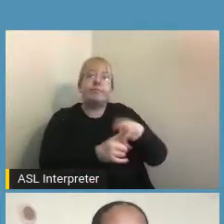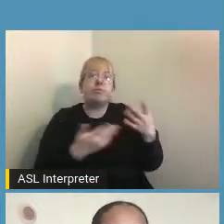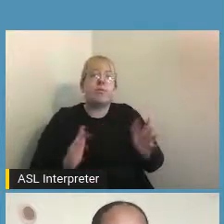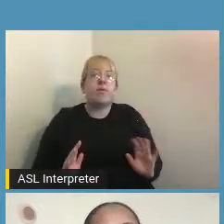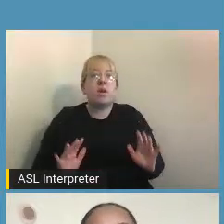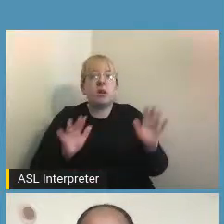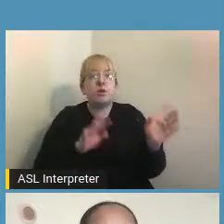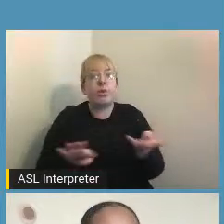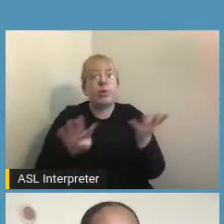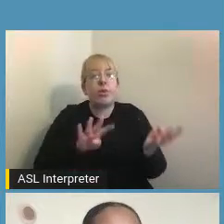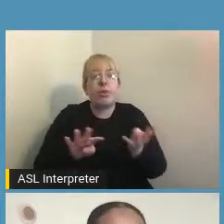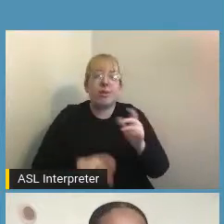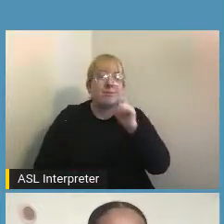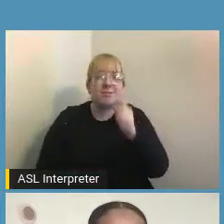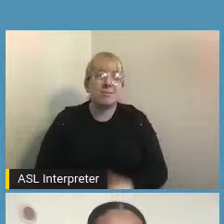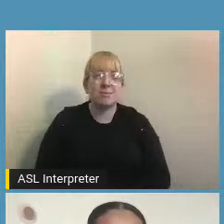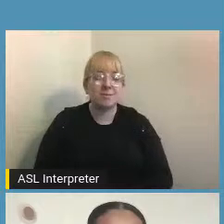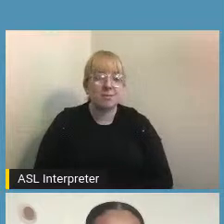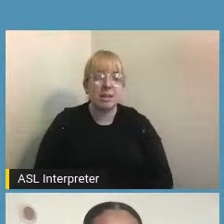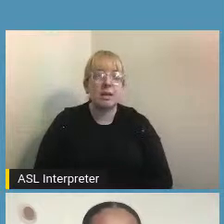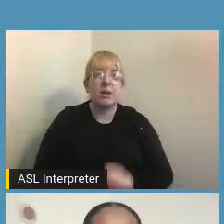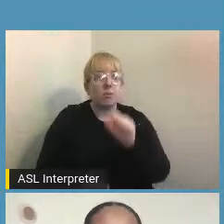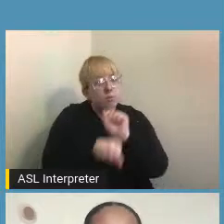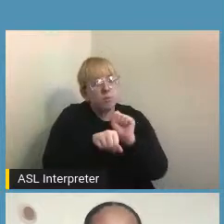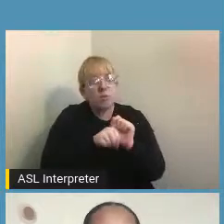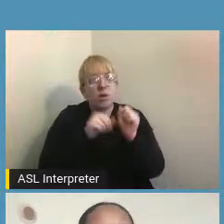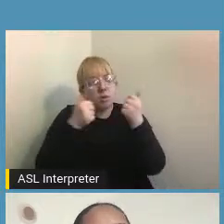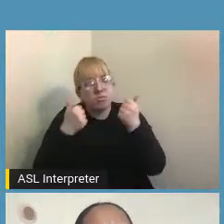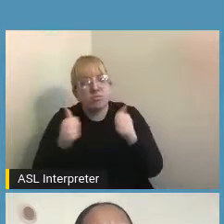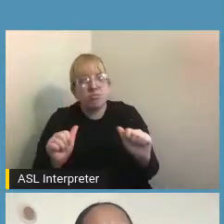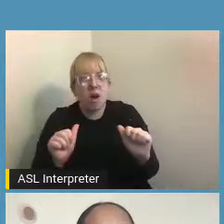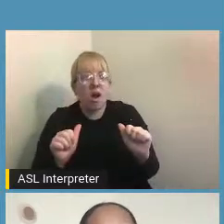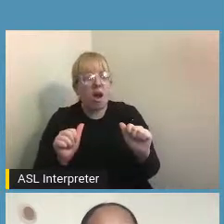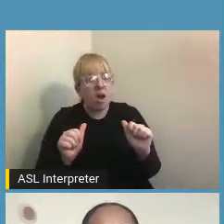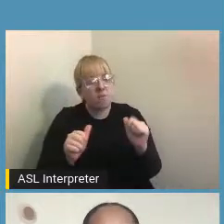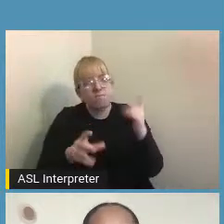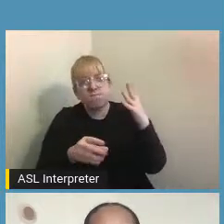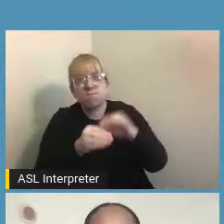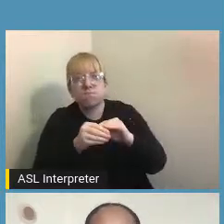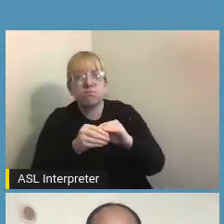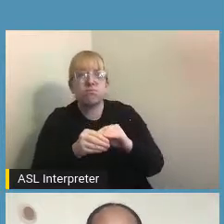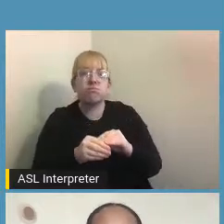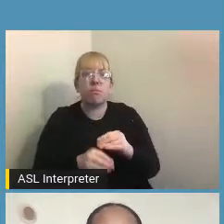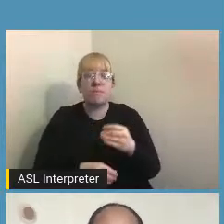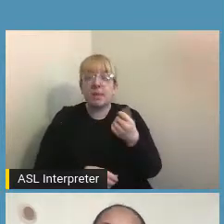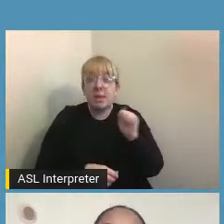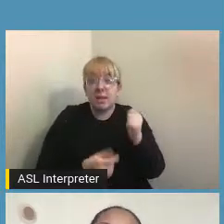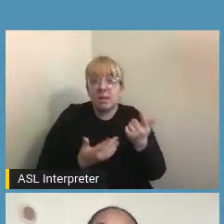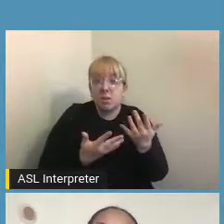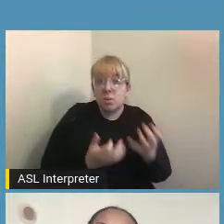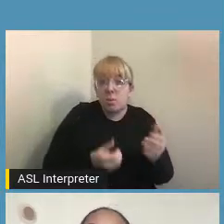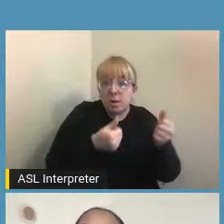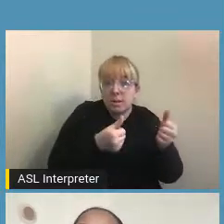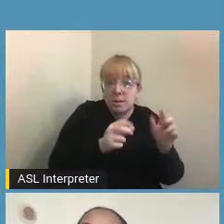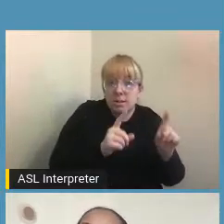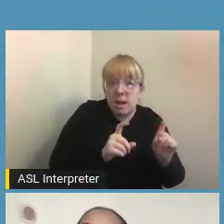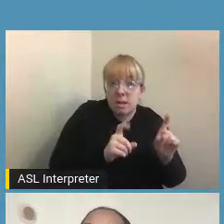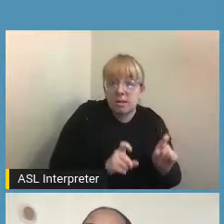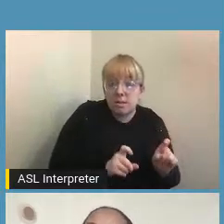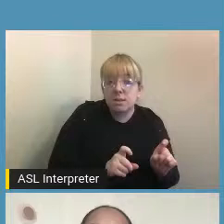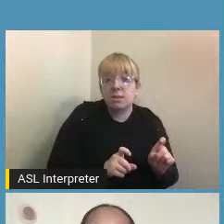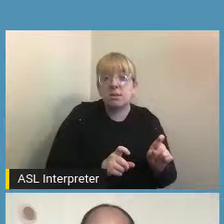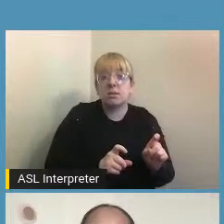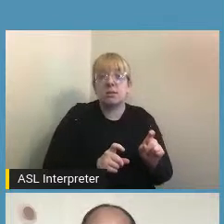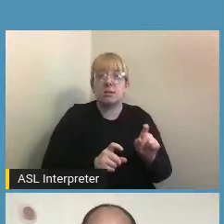less work effort in that sense. And then, is there anything you want to test? I think campaigns are